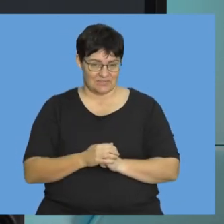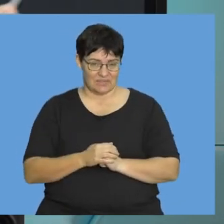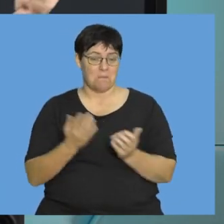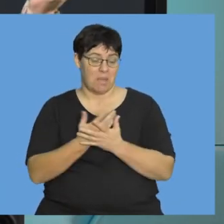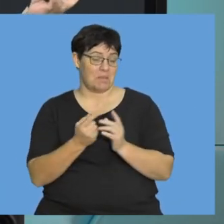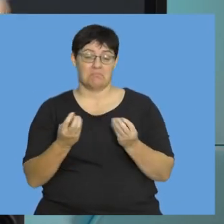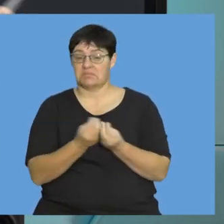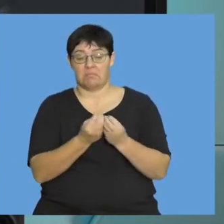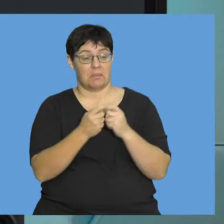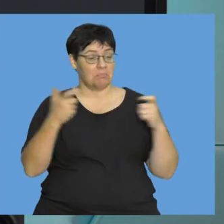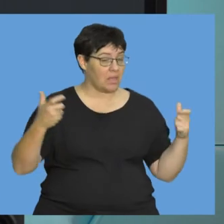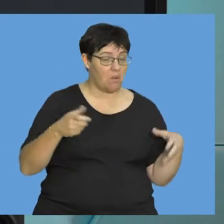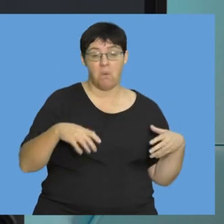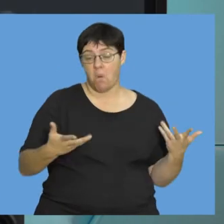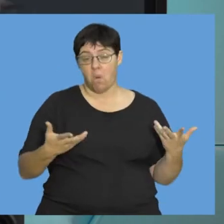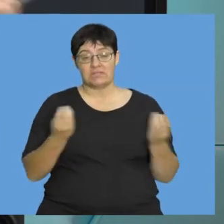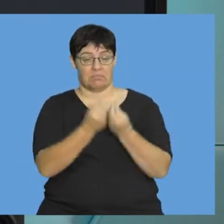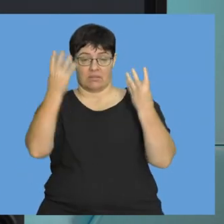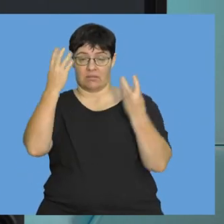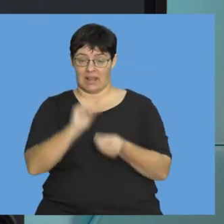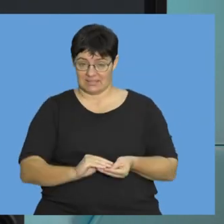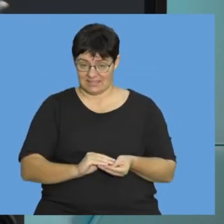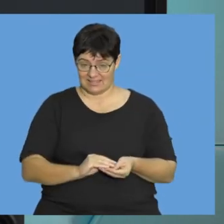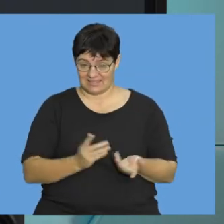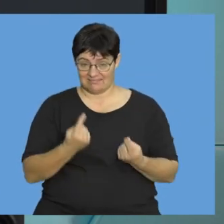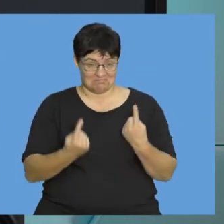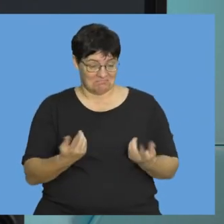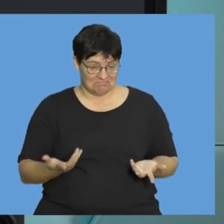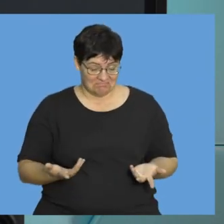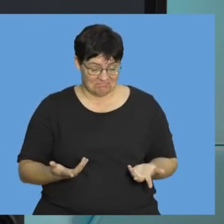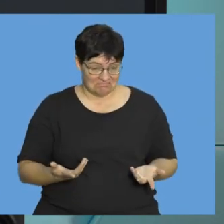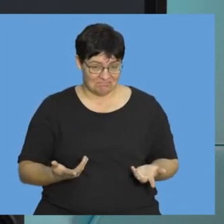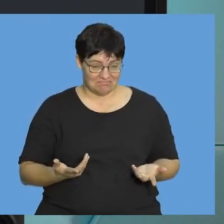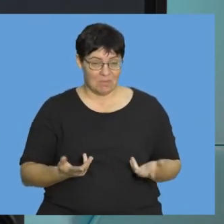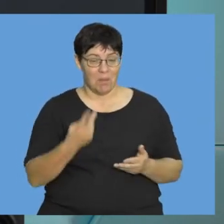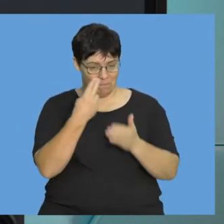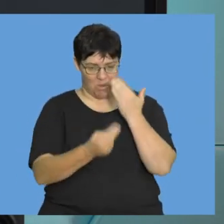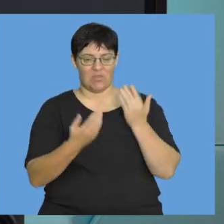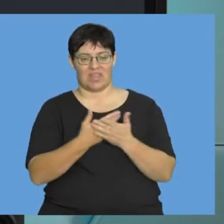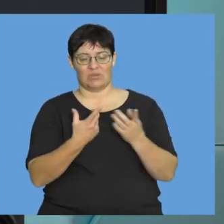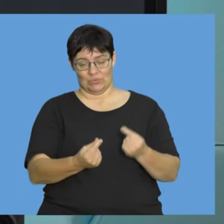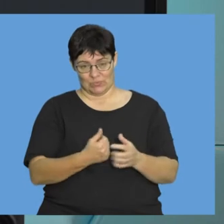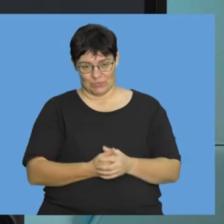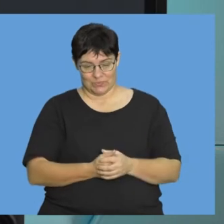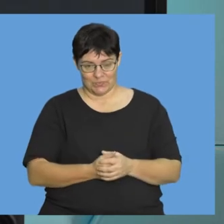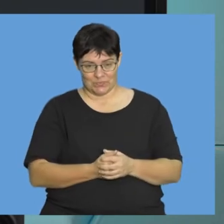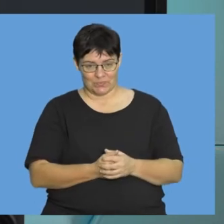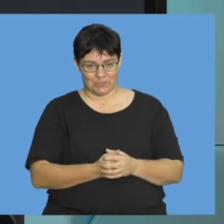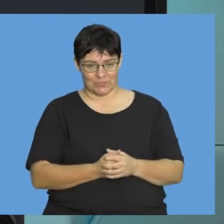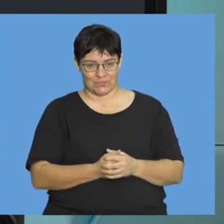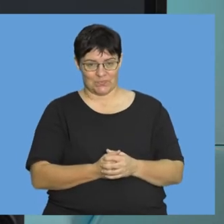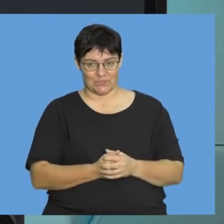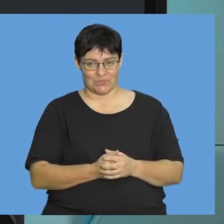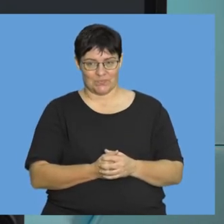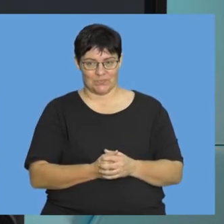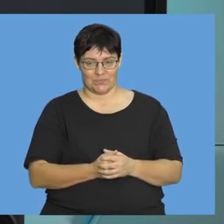I might have made something bigger, or I've made something smaller, I've broken it apart, right? I can do both of those